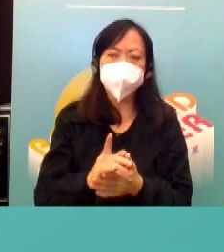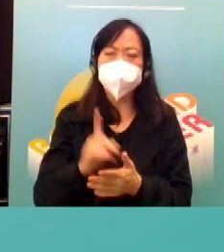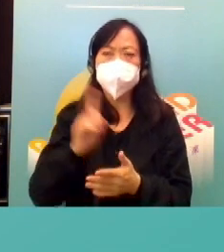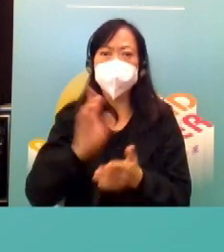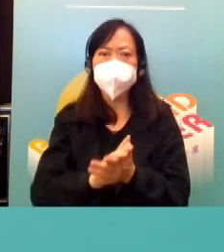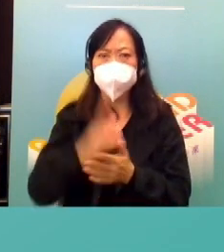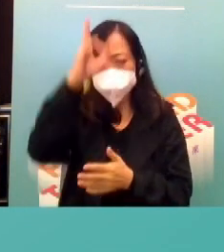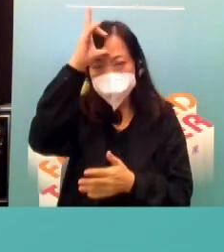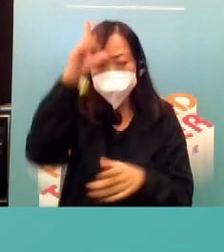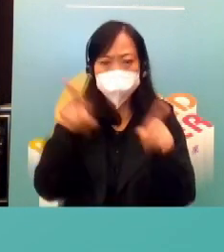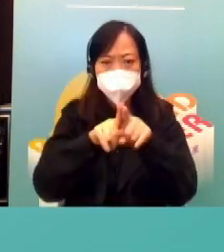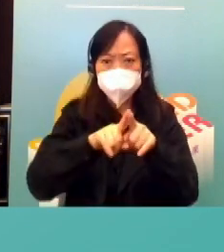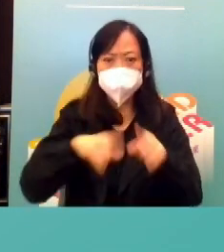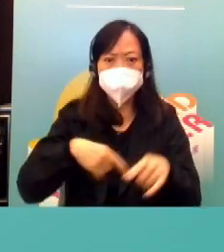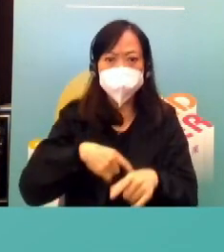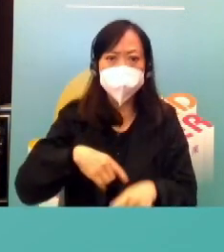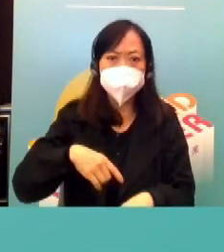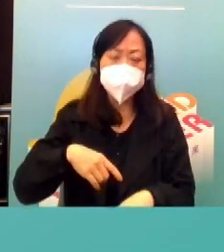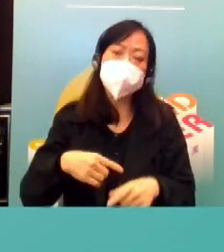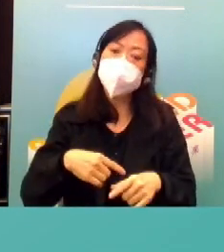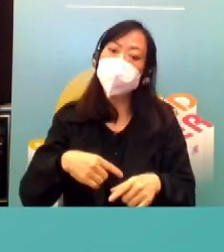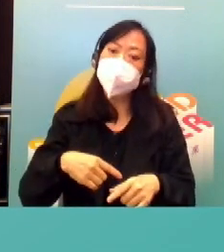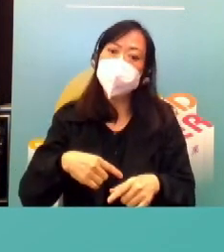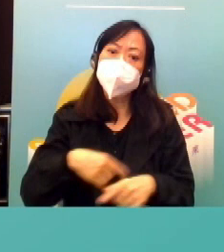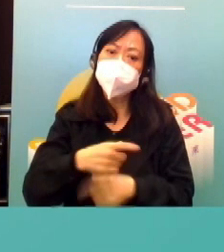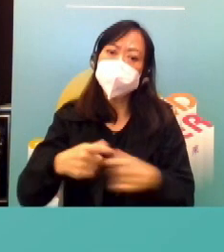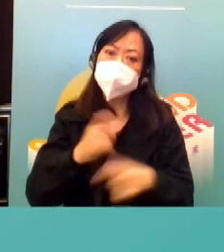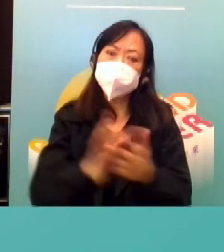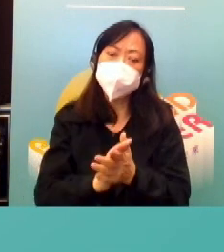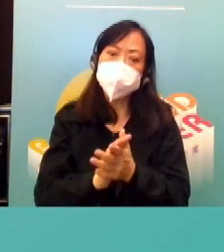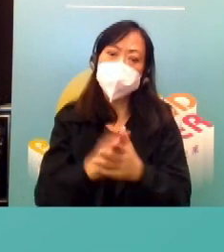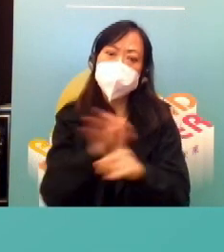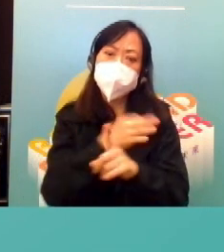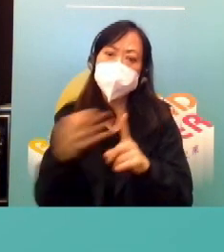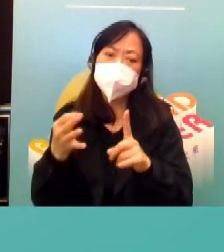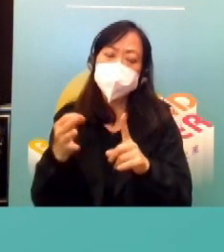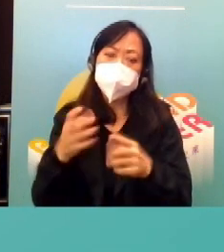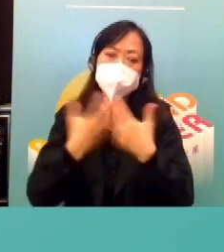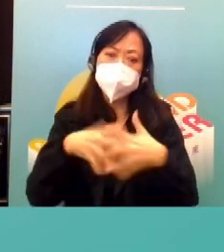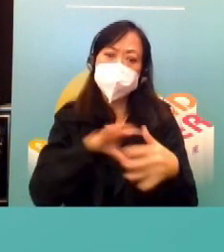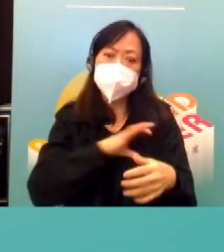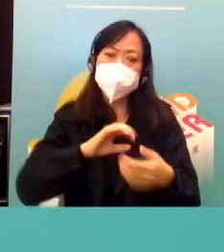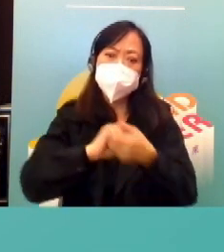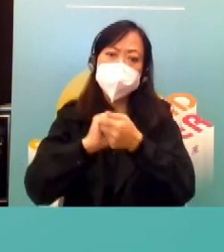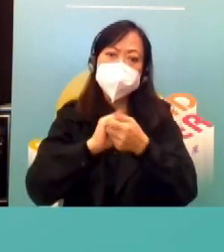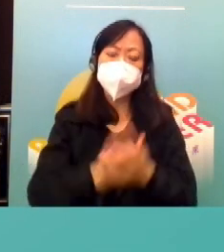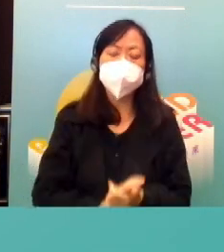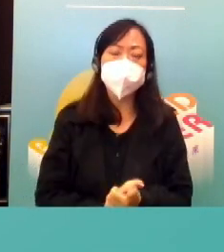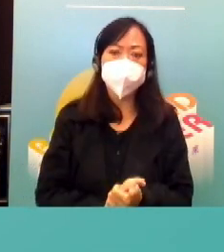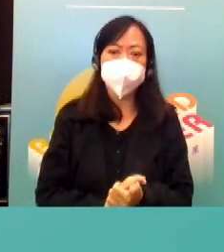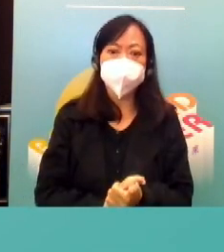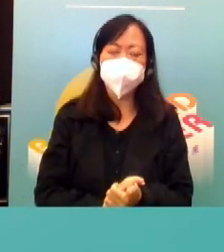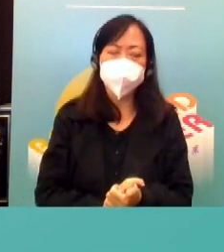individual citizens themselves actually may have some responsibility. And so we are talking about some maybe special financial